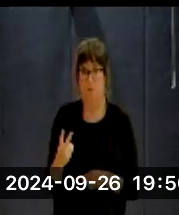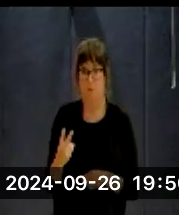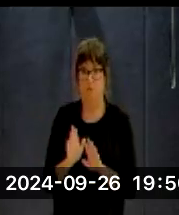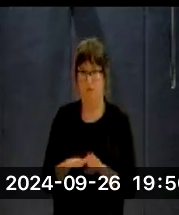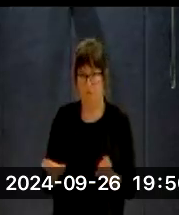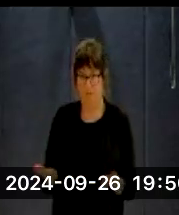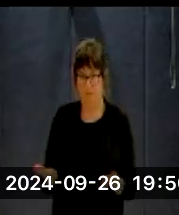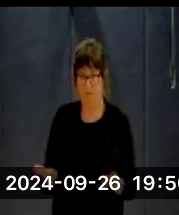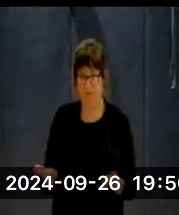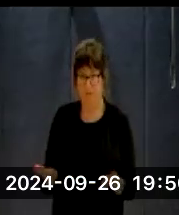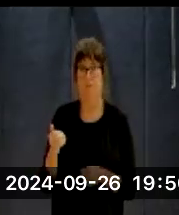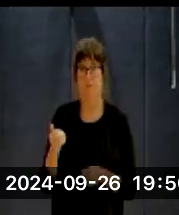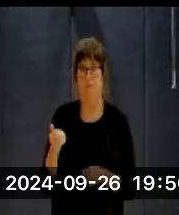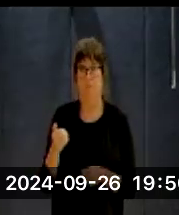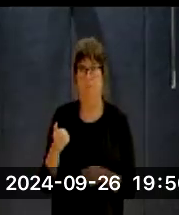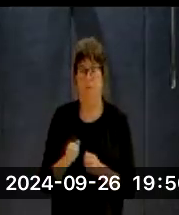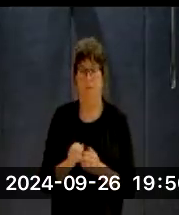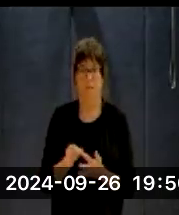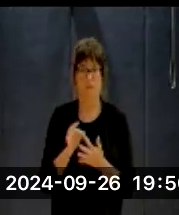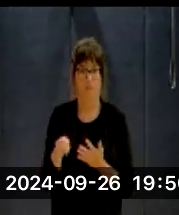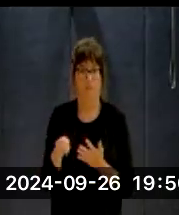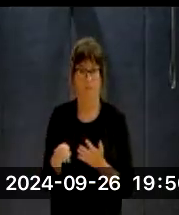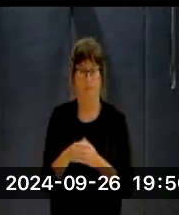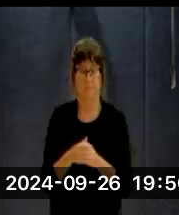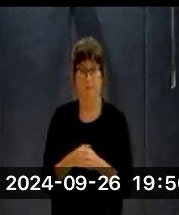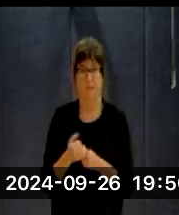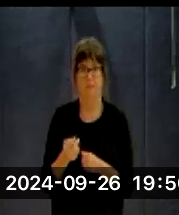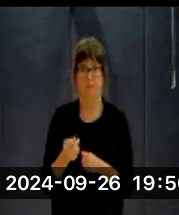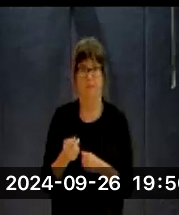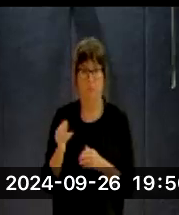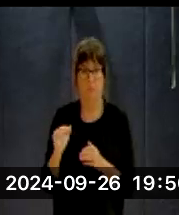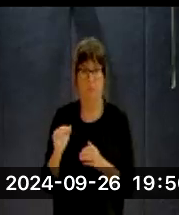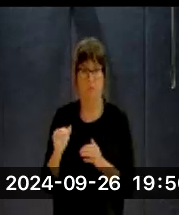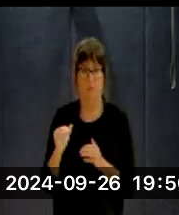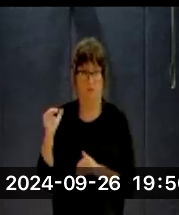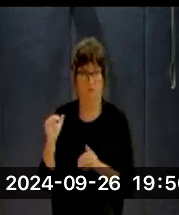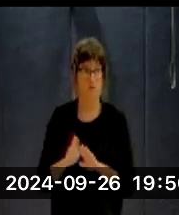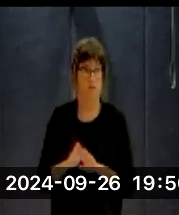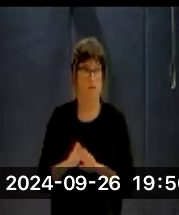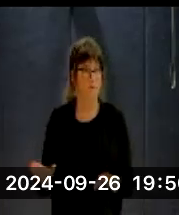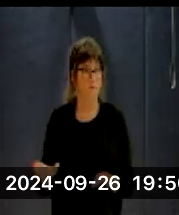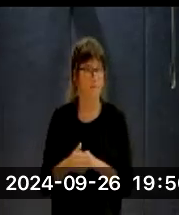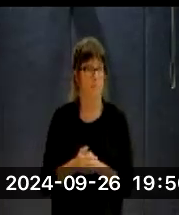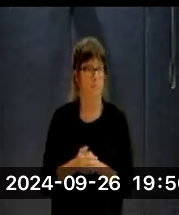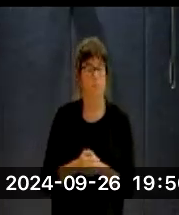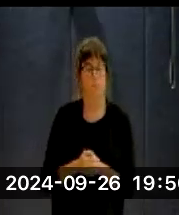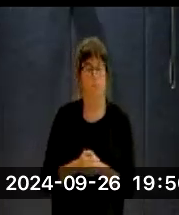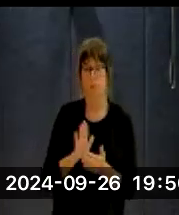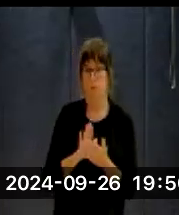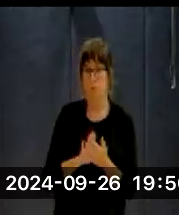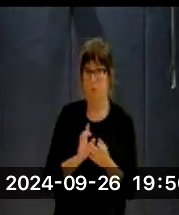children with special needs, and I have 2 adult children. And the school